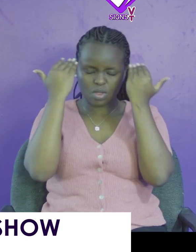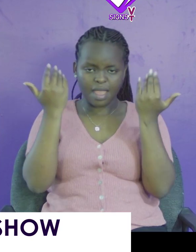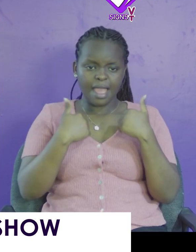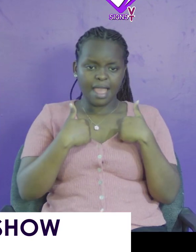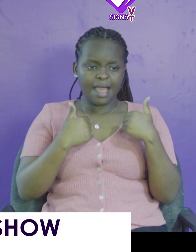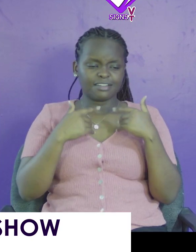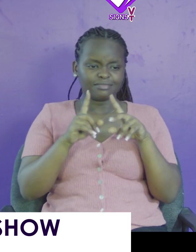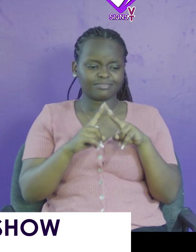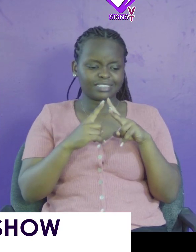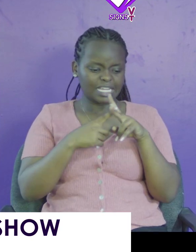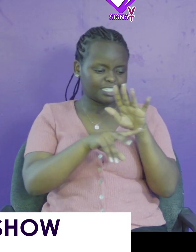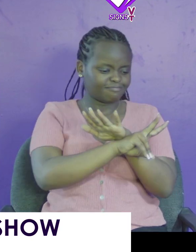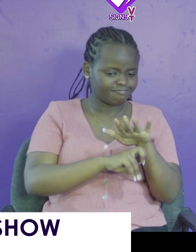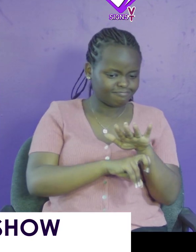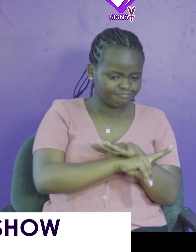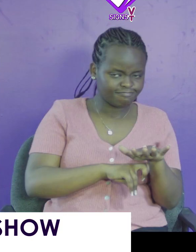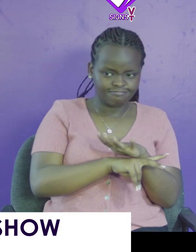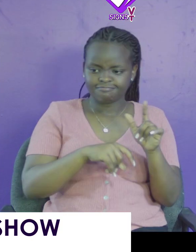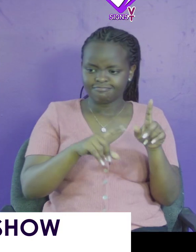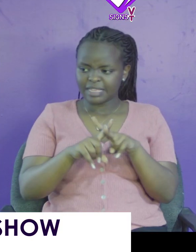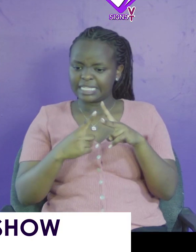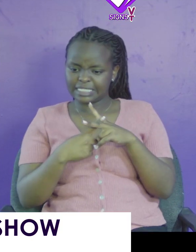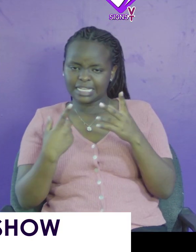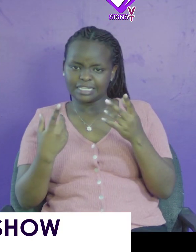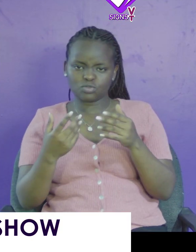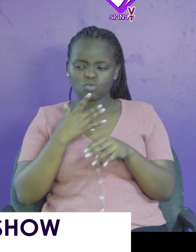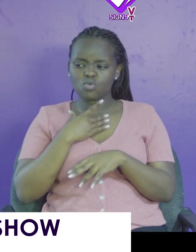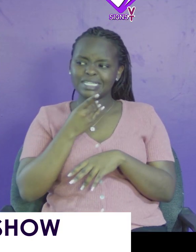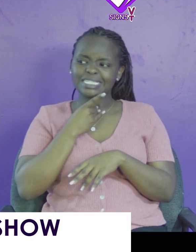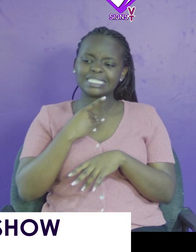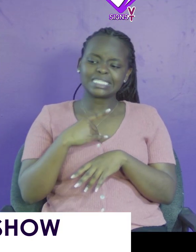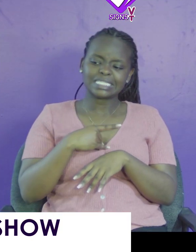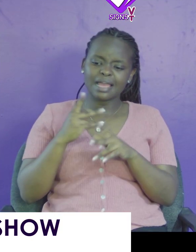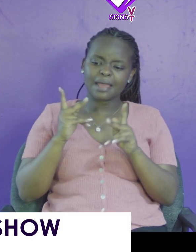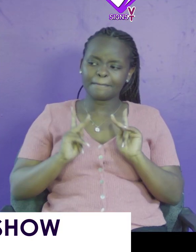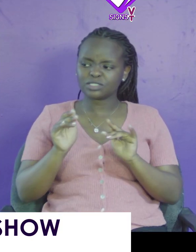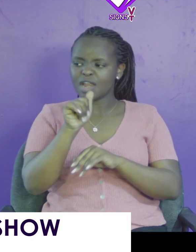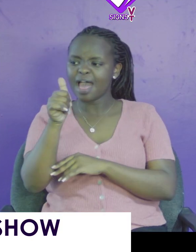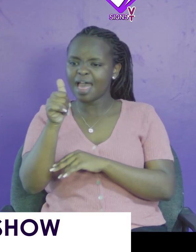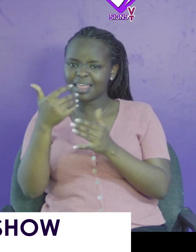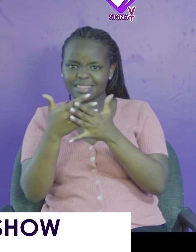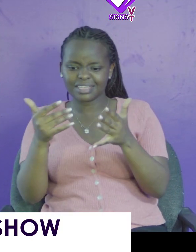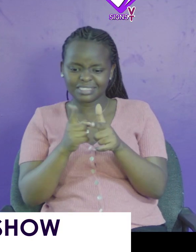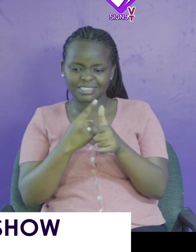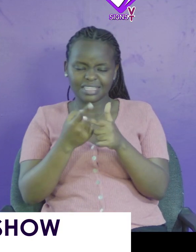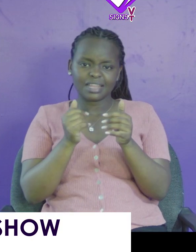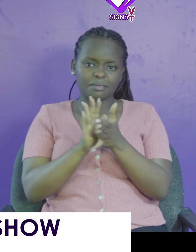you'll begin stealing. That is when you begin to covet somebody's properties and become a